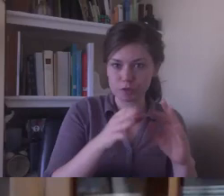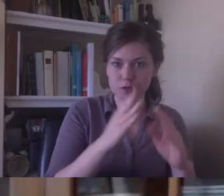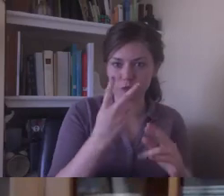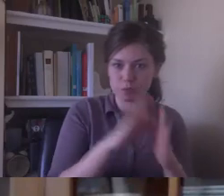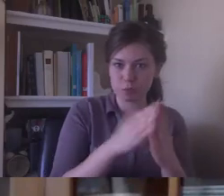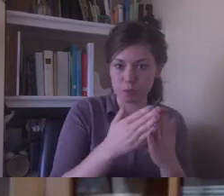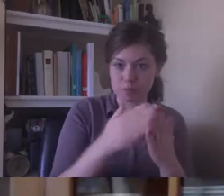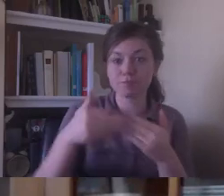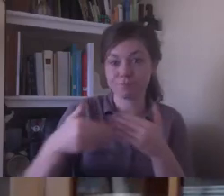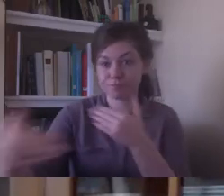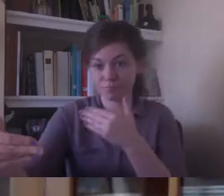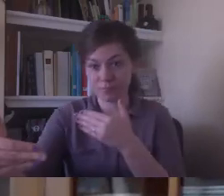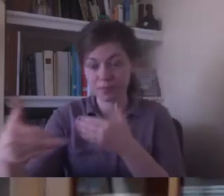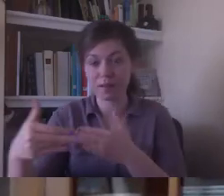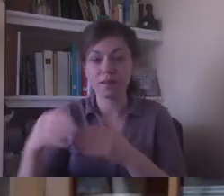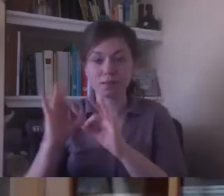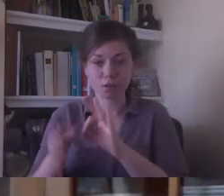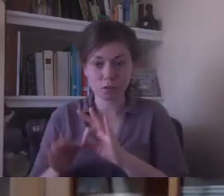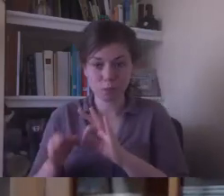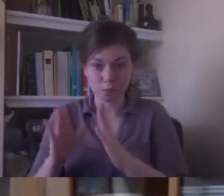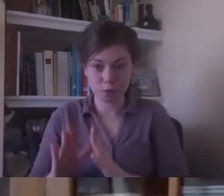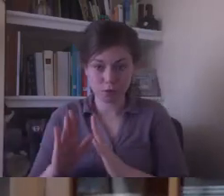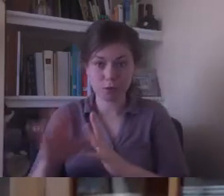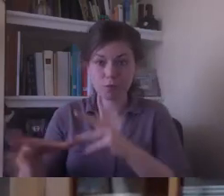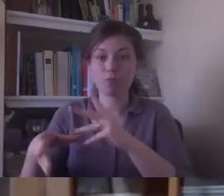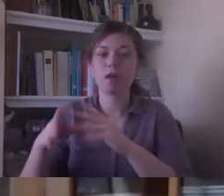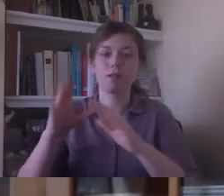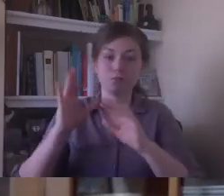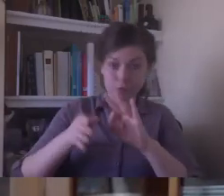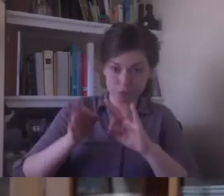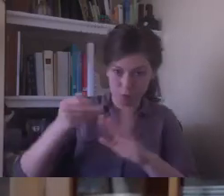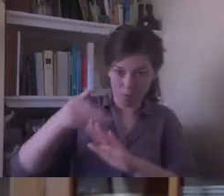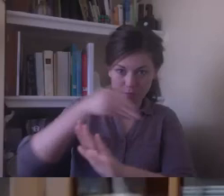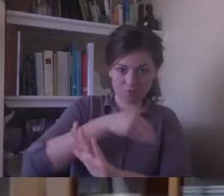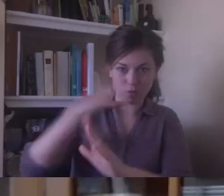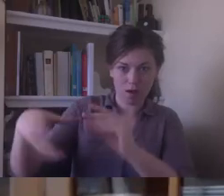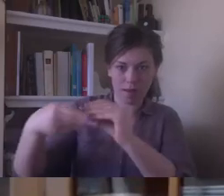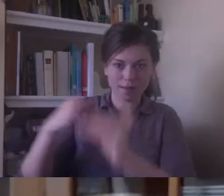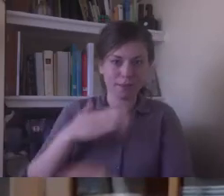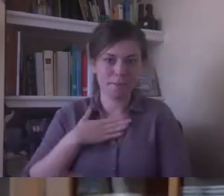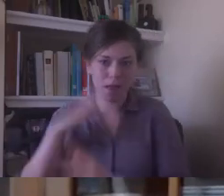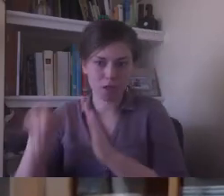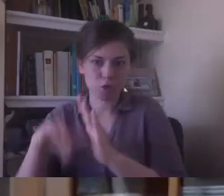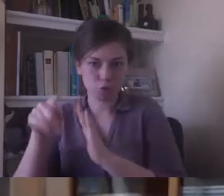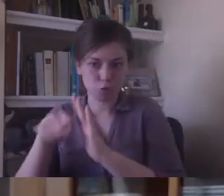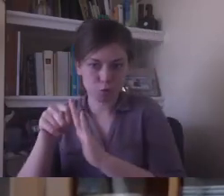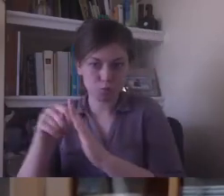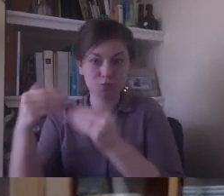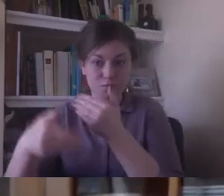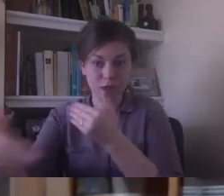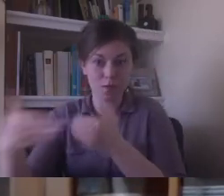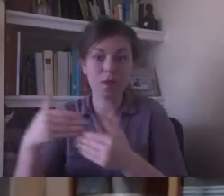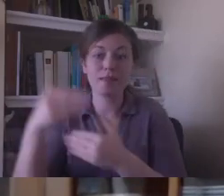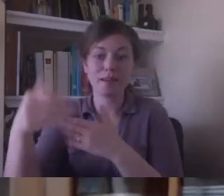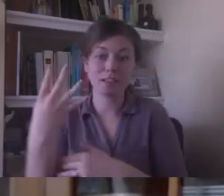Going forward, she's going to interpret them for me before I post them on my channel. So from now on, my next